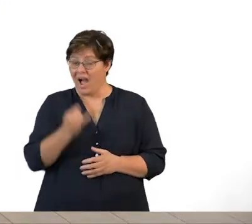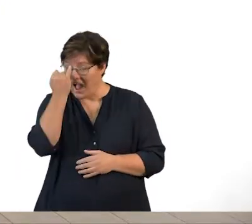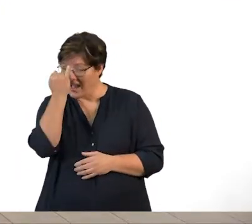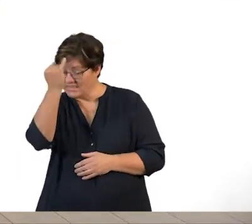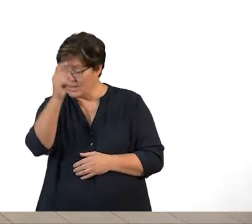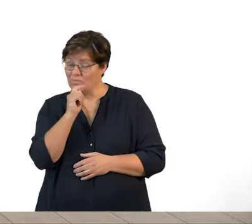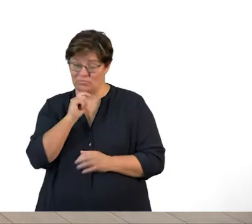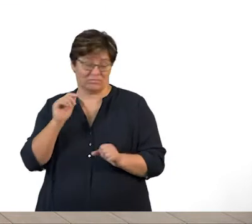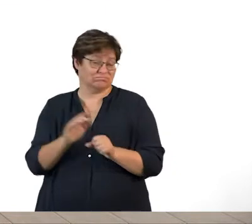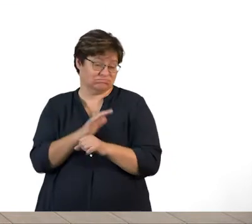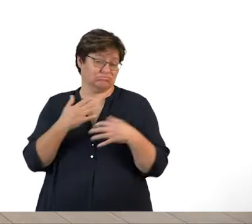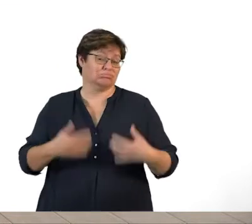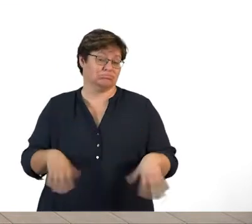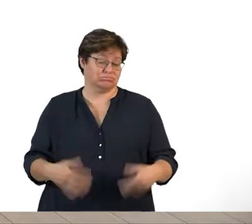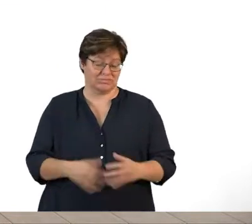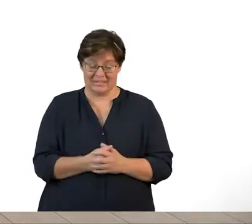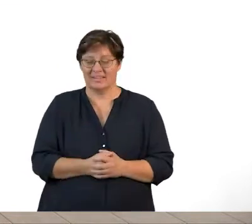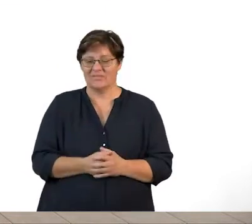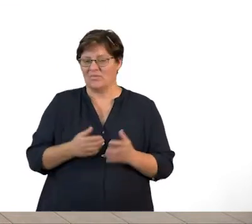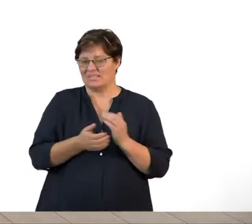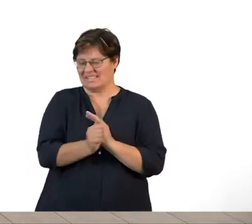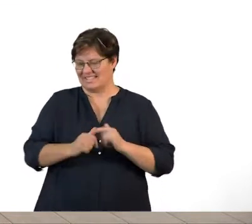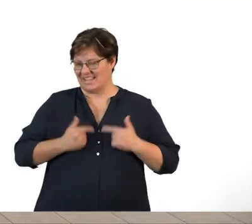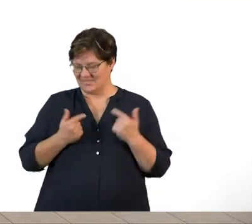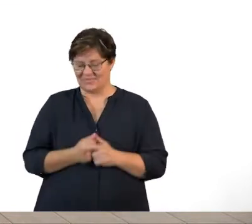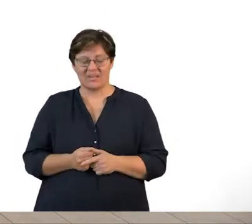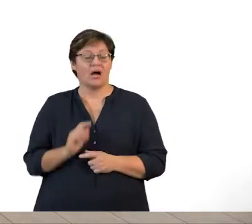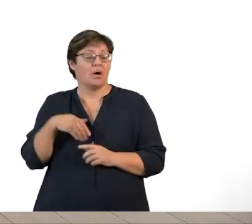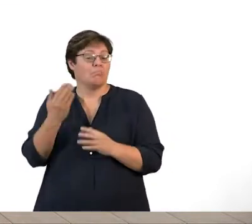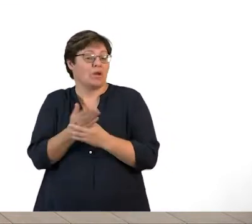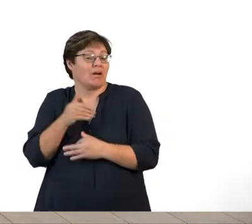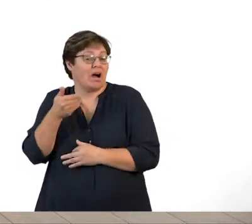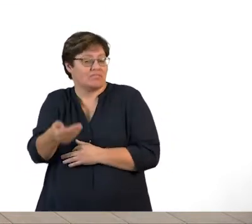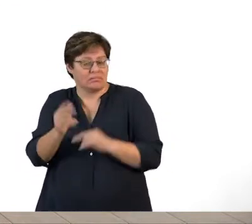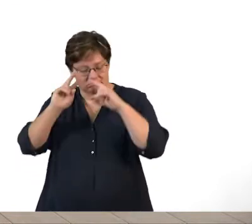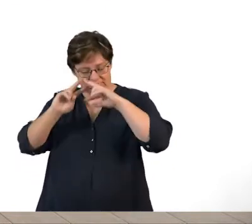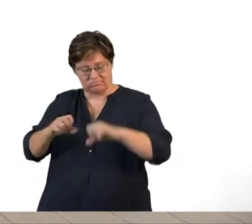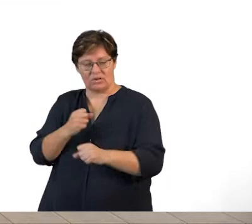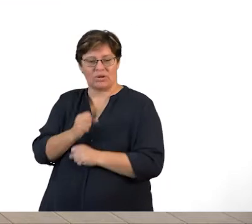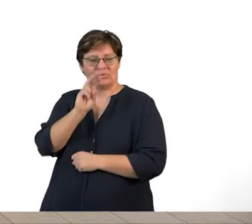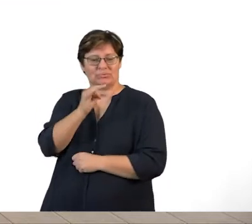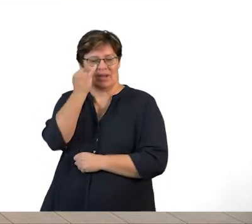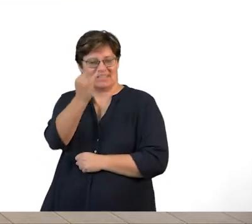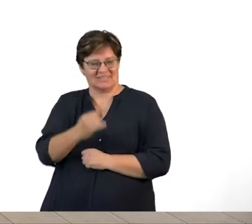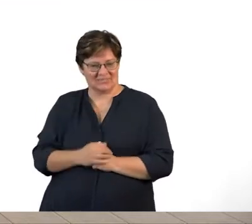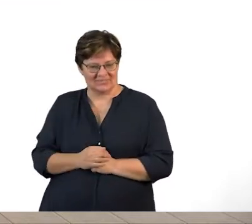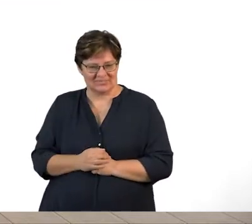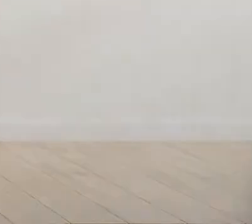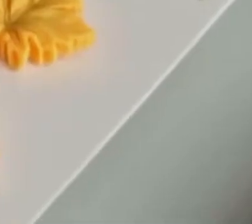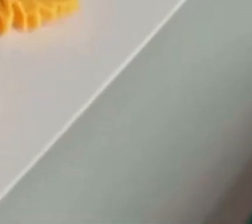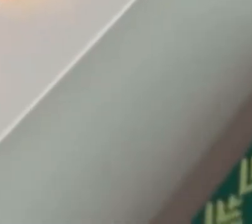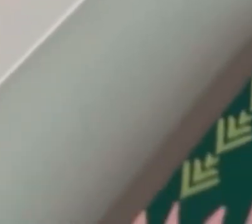a useful idea to use for life skills. After the break, we will explore a grade 2